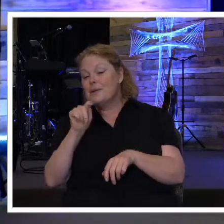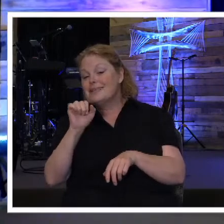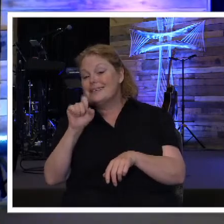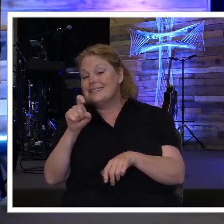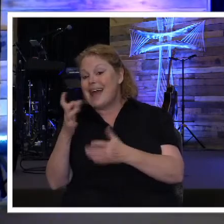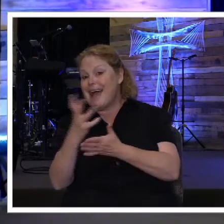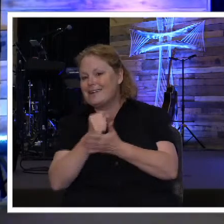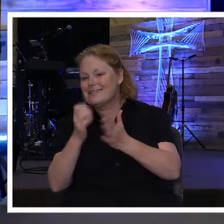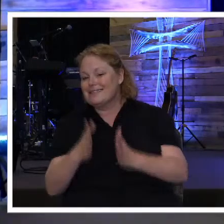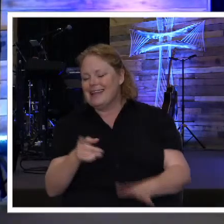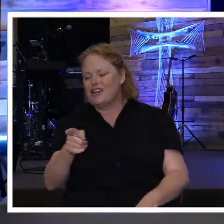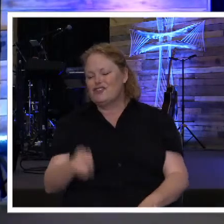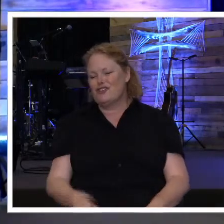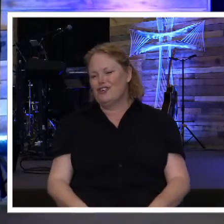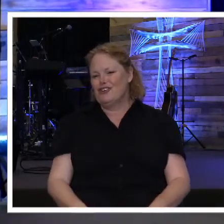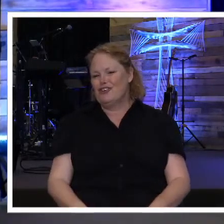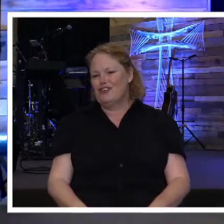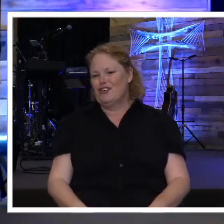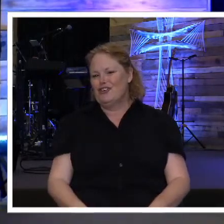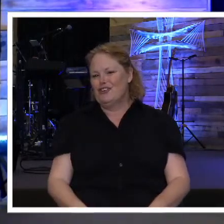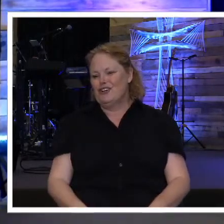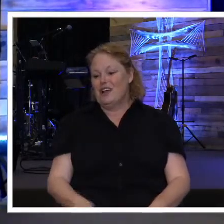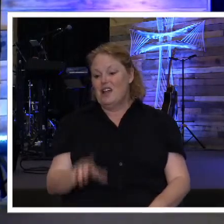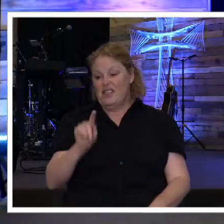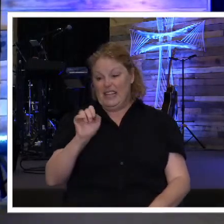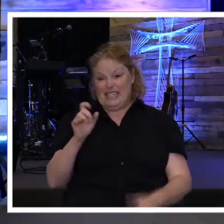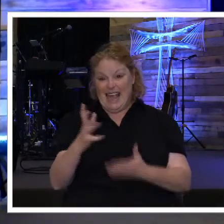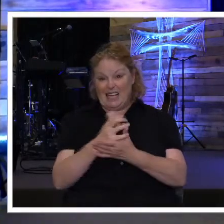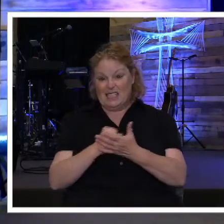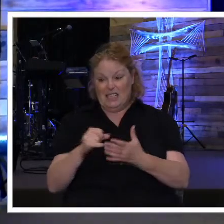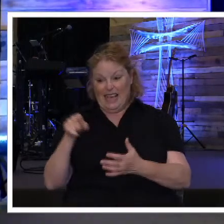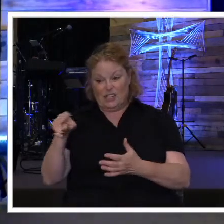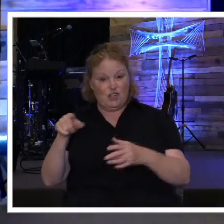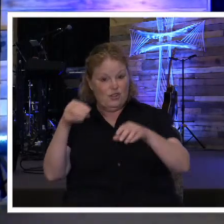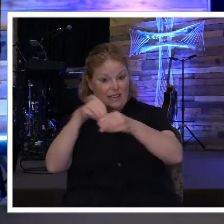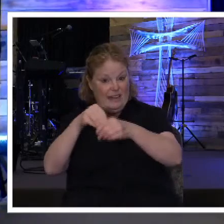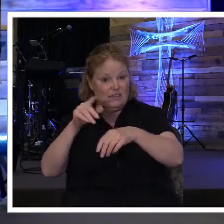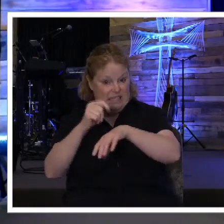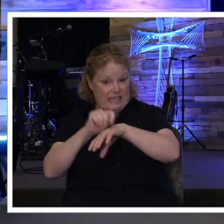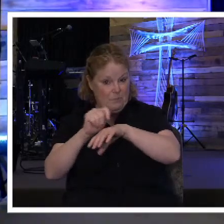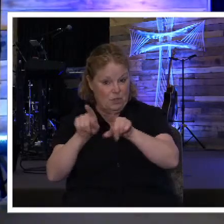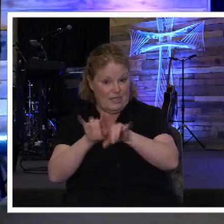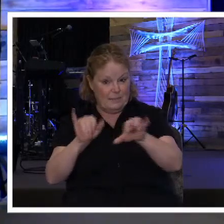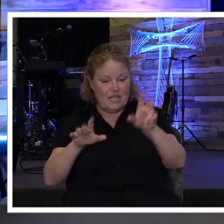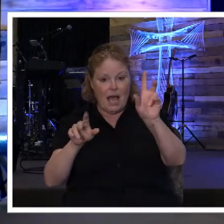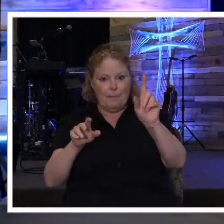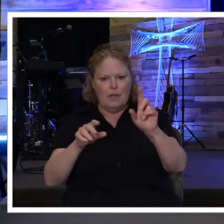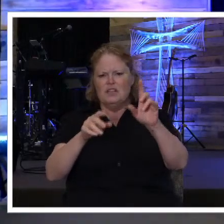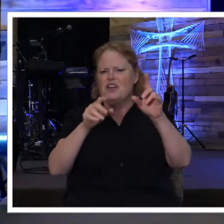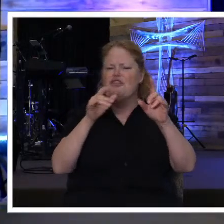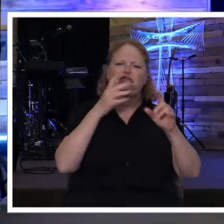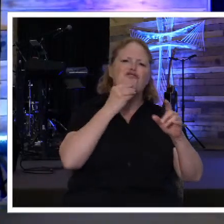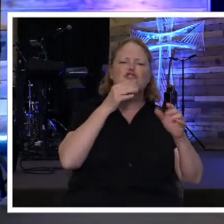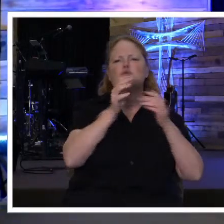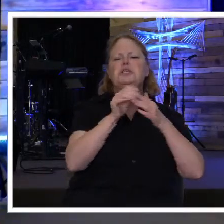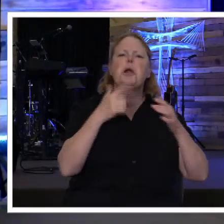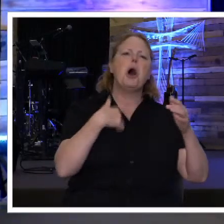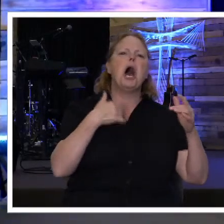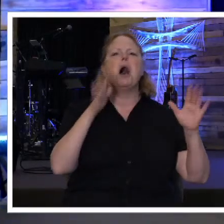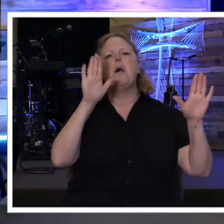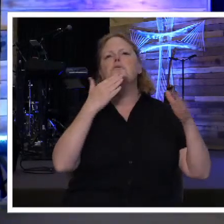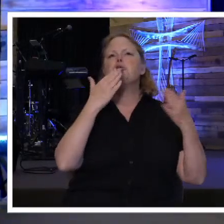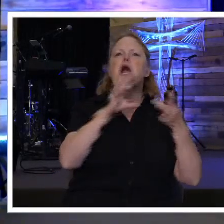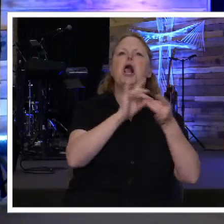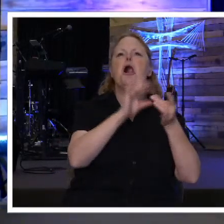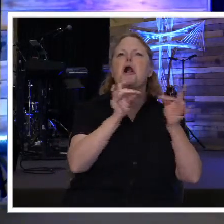he was completely humiliated by the prayer of the Pharisee. And he bows his head down and he declares, Lord, I'm here because